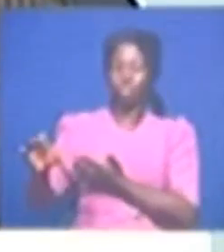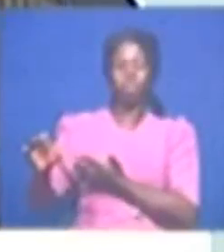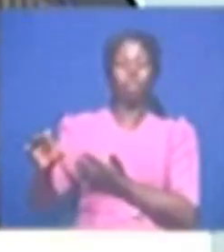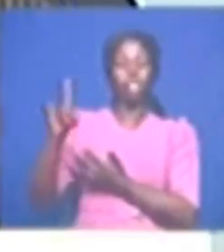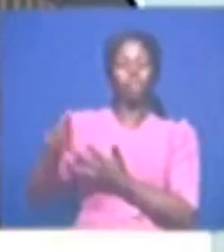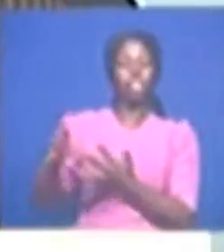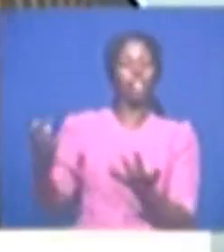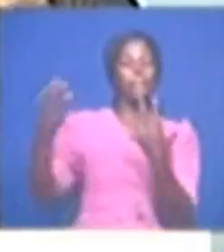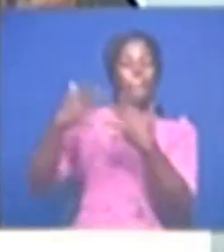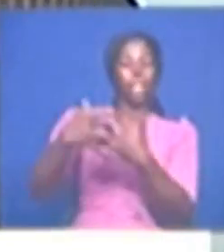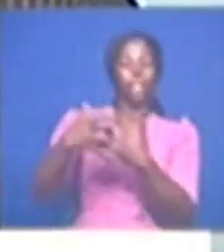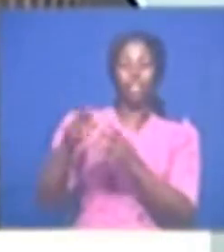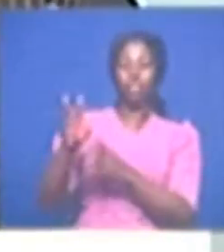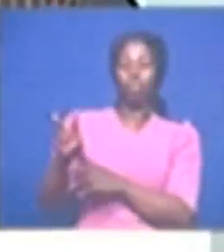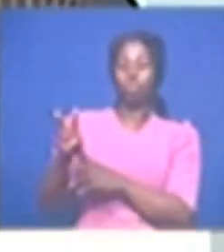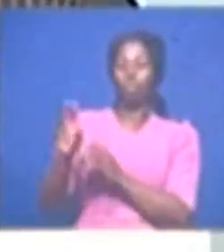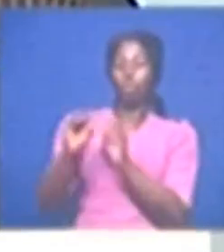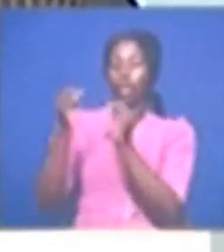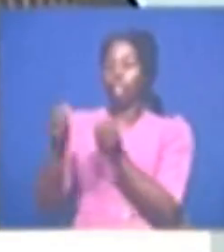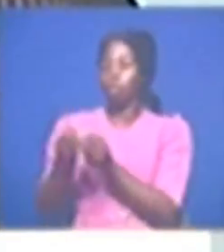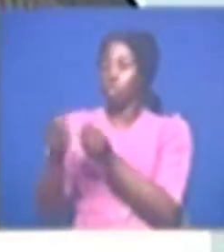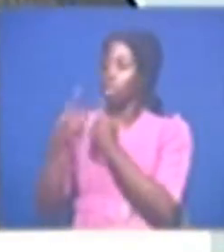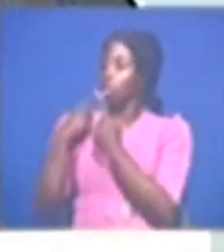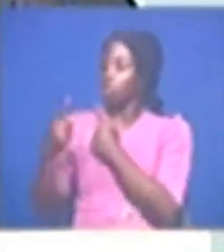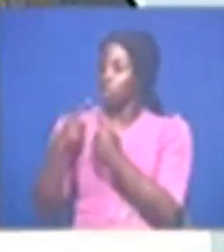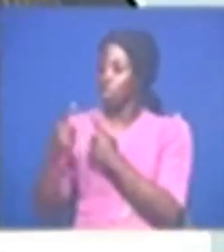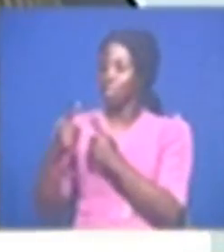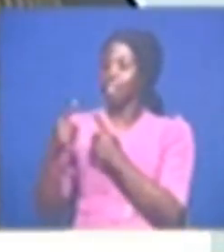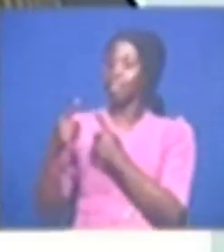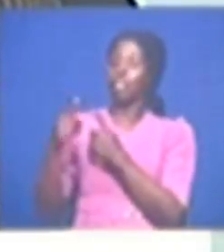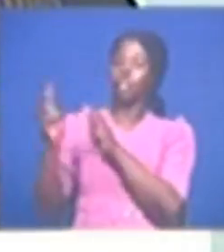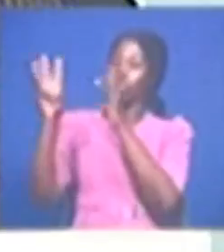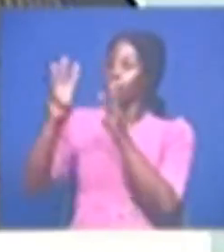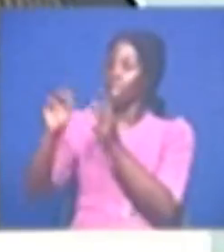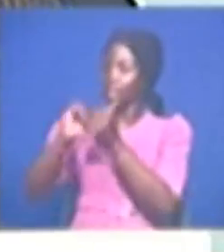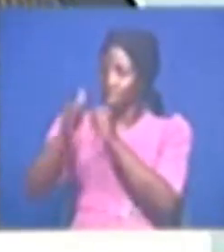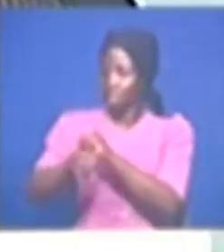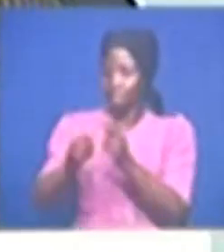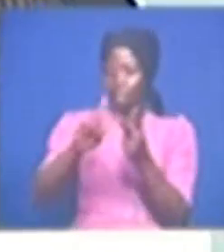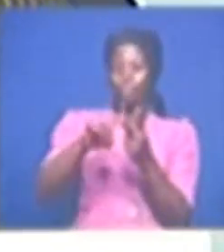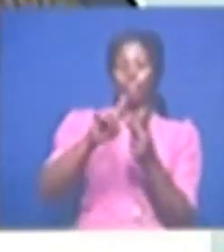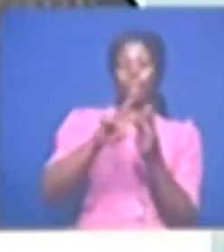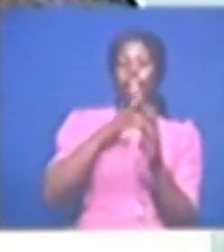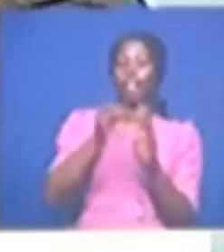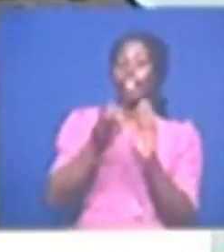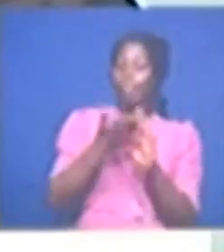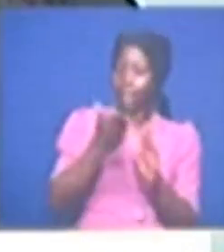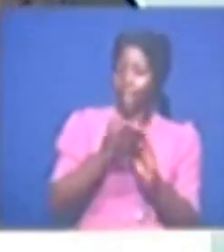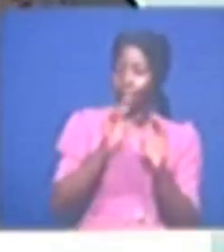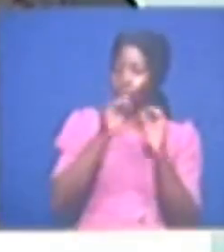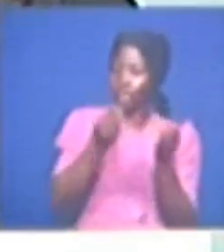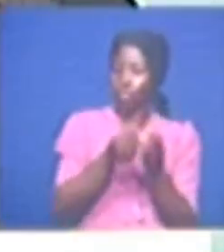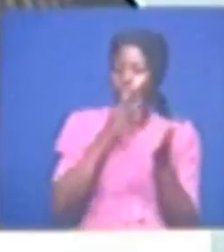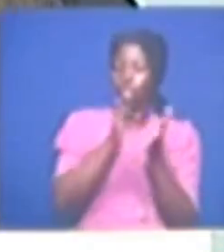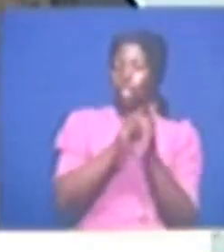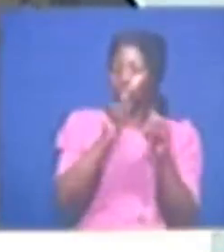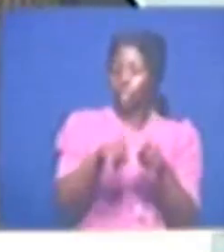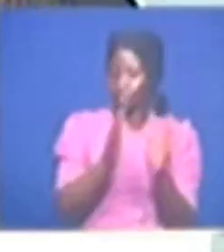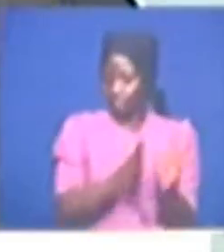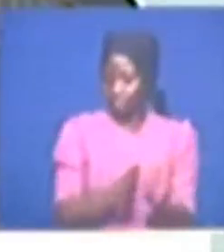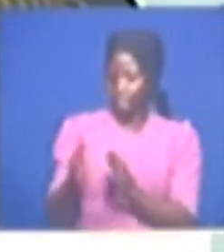are talking. Organizations of climate change and organizations of emergency, so that we plan ahead and we